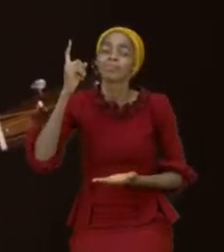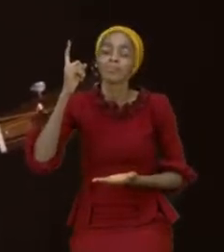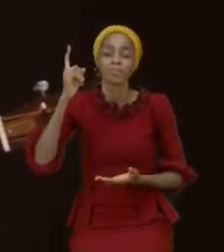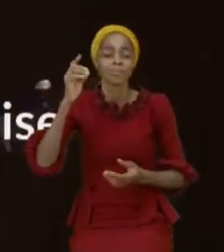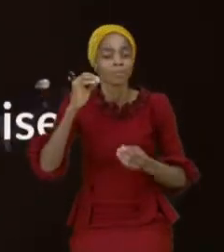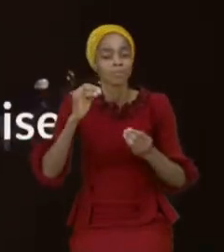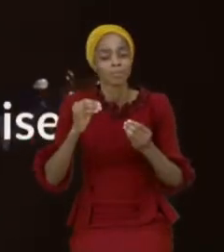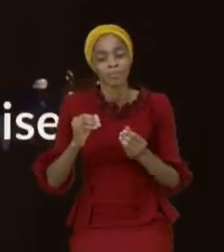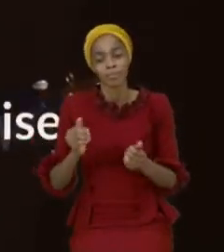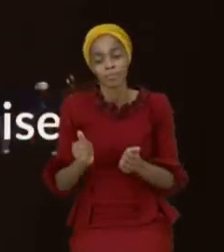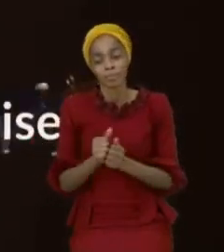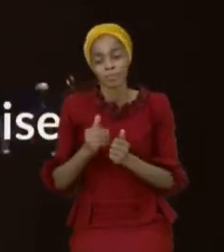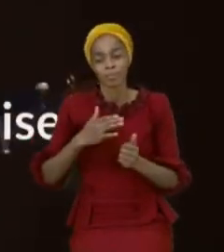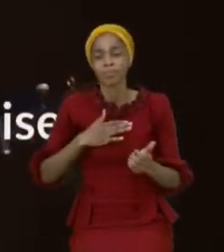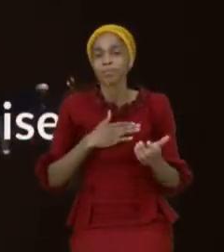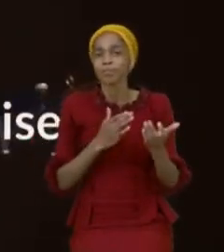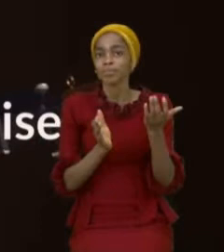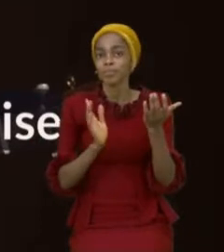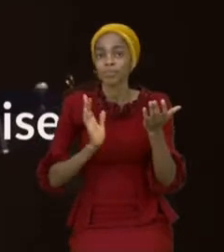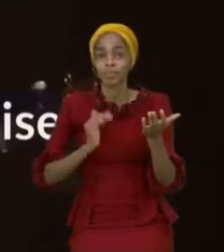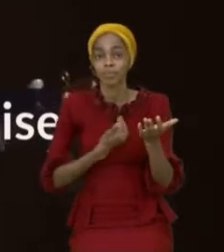With our hands